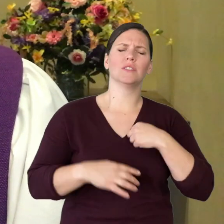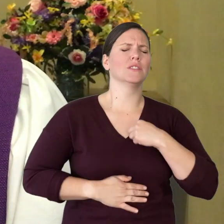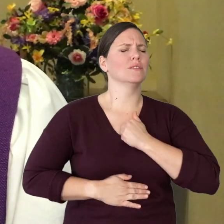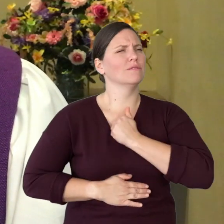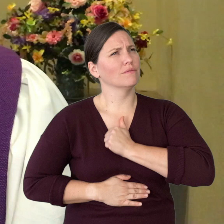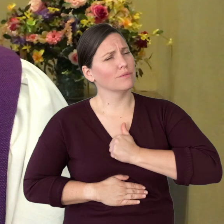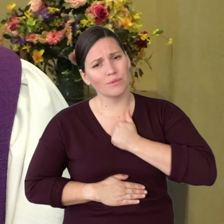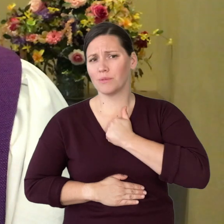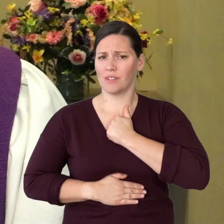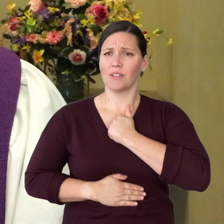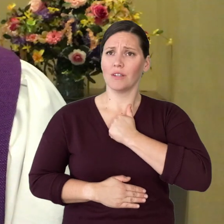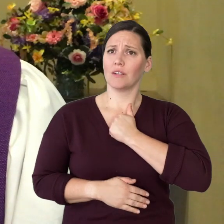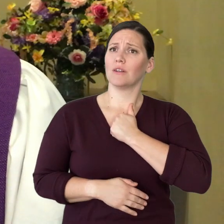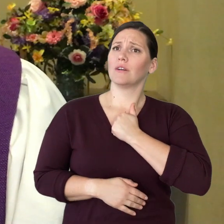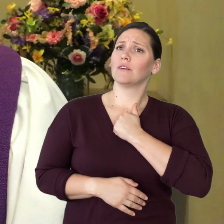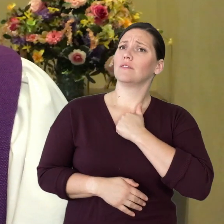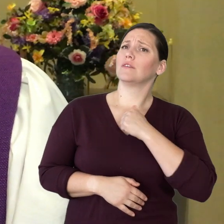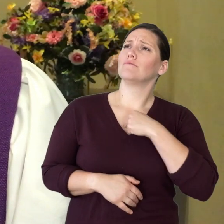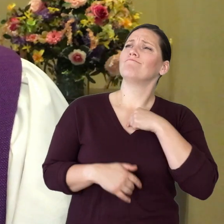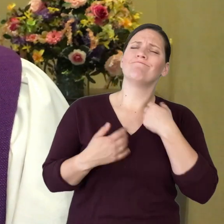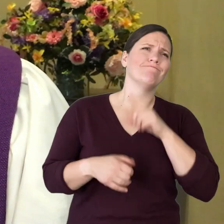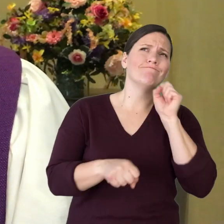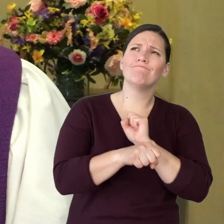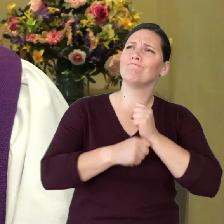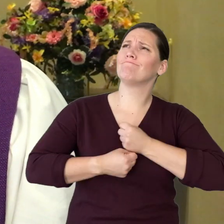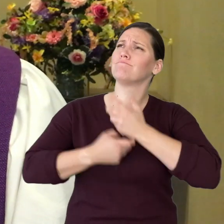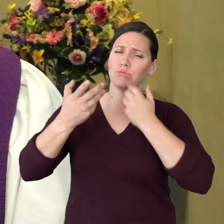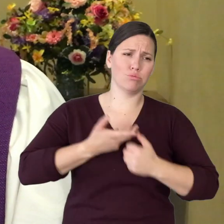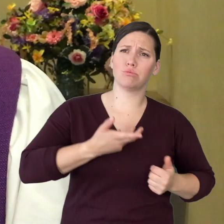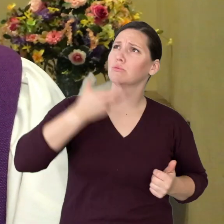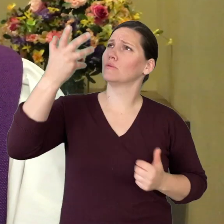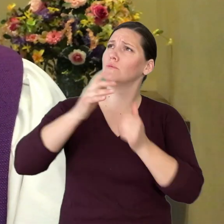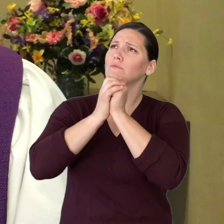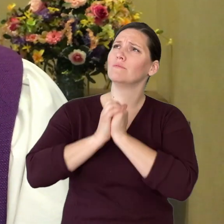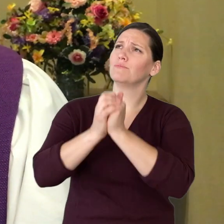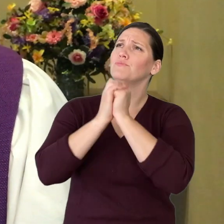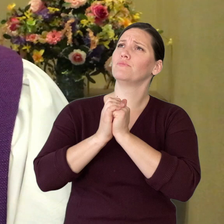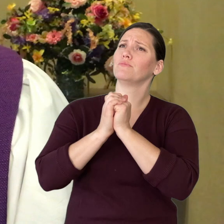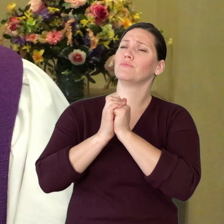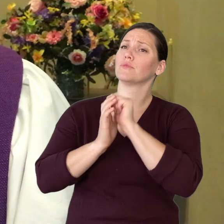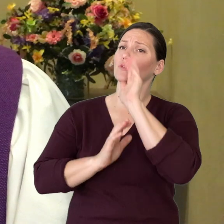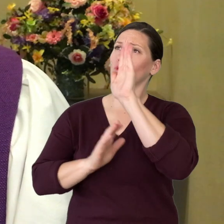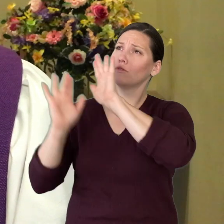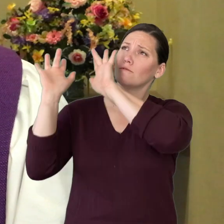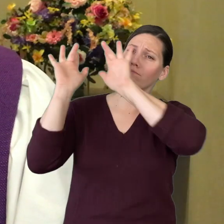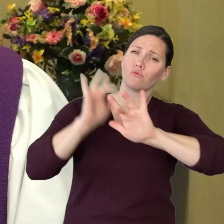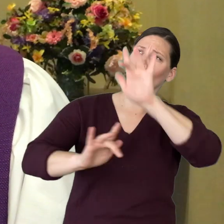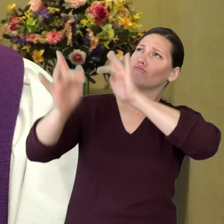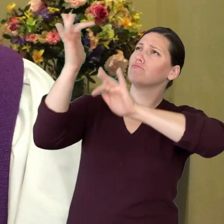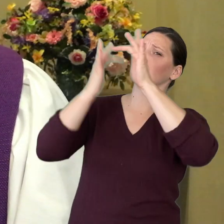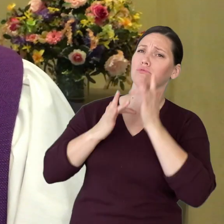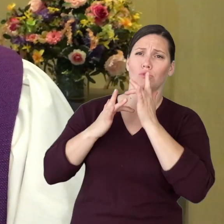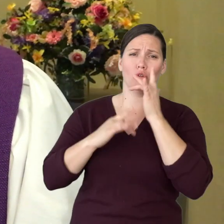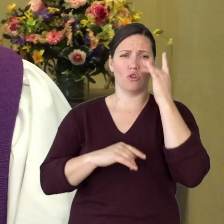But I am heartily sorry for them, and sincerely repent of them, and I pray thee of thy boundless mercy,